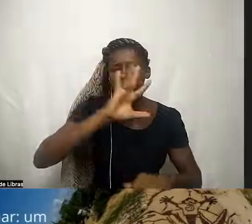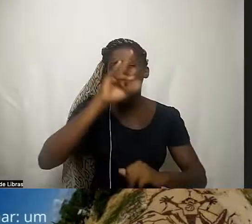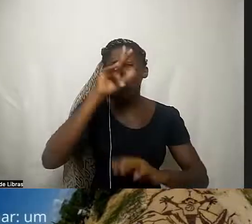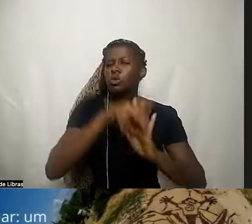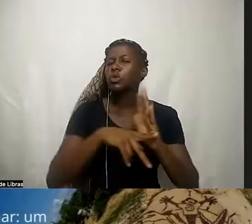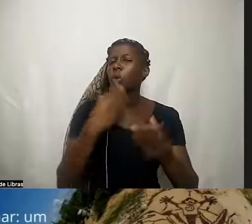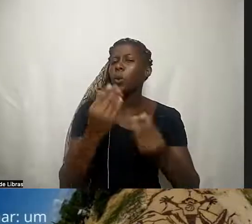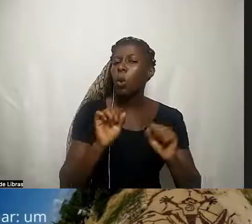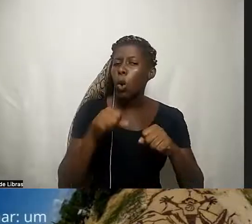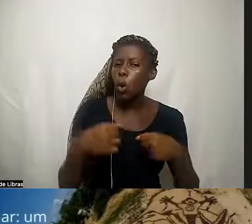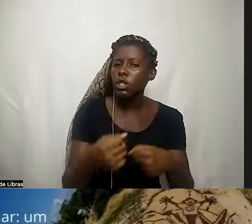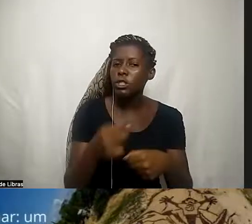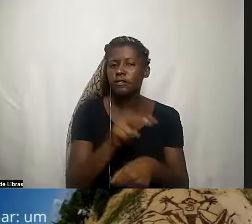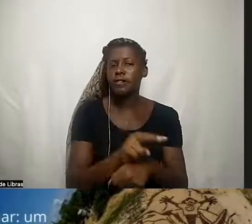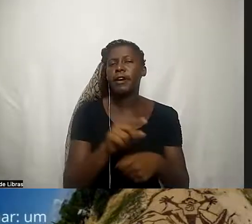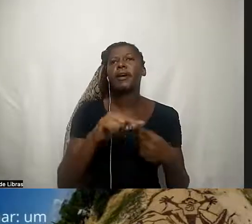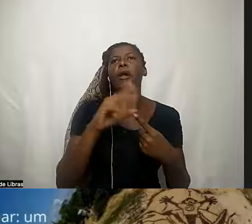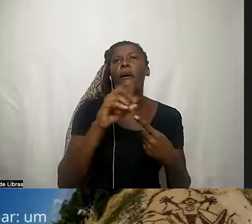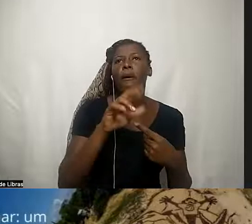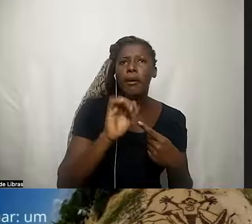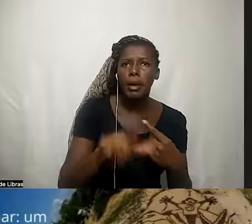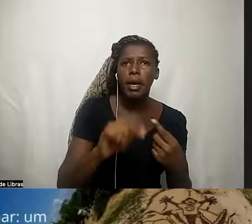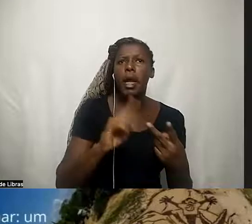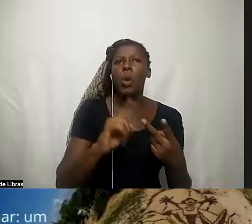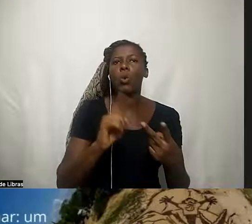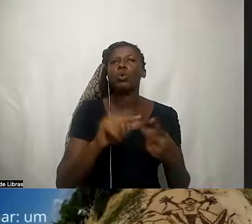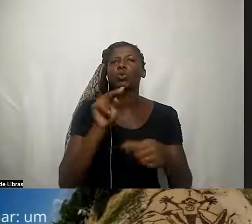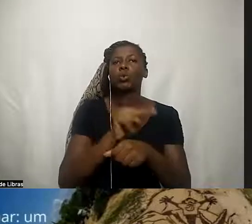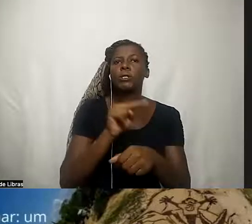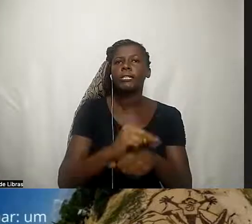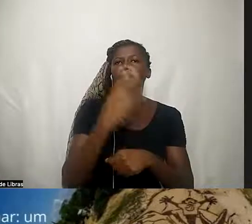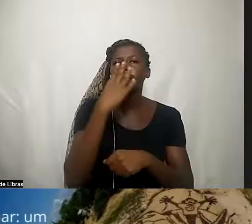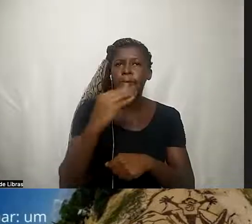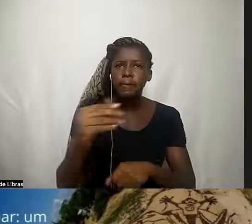and we have one to conserve for the conservation of biodiversity.